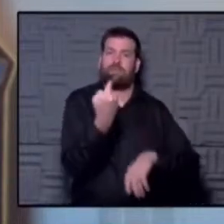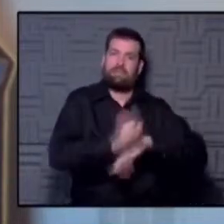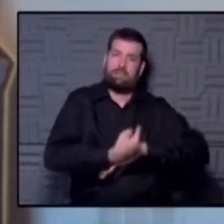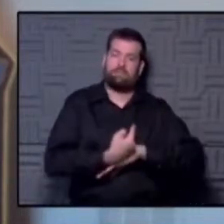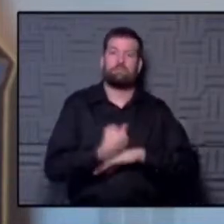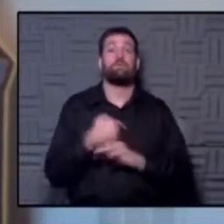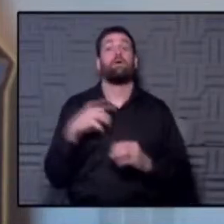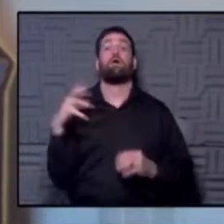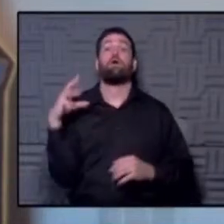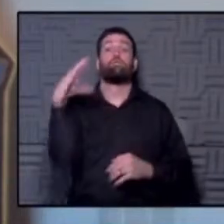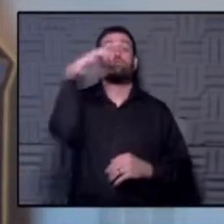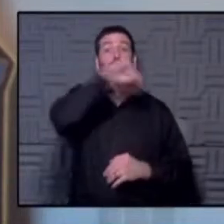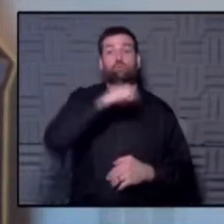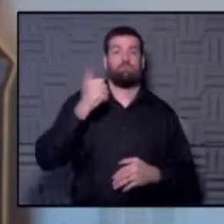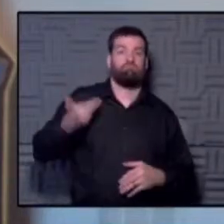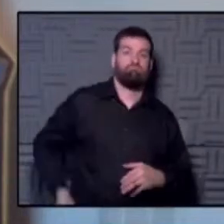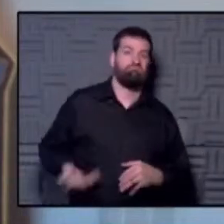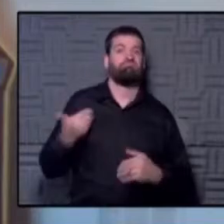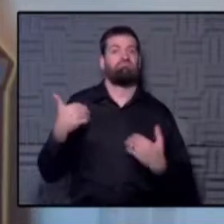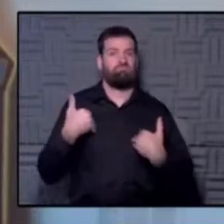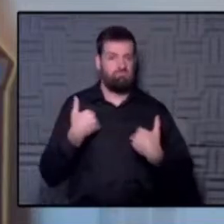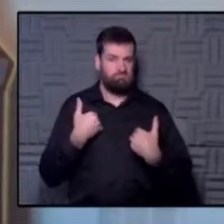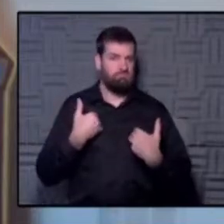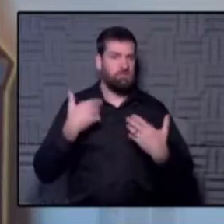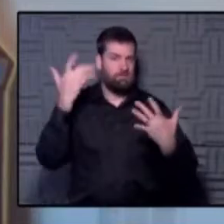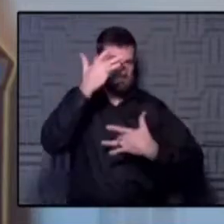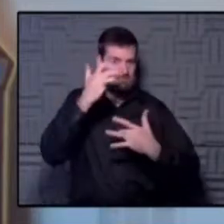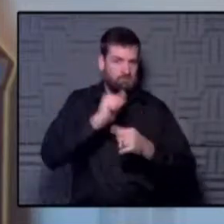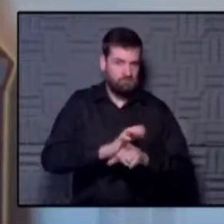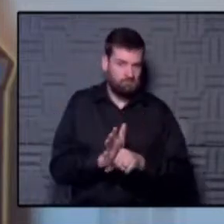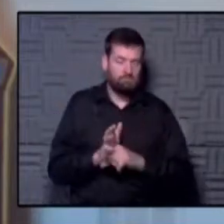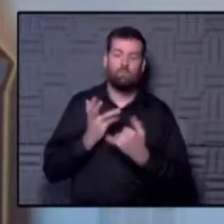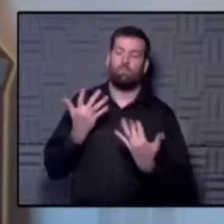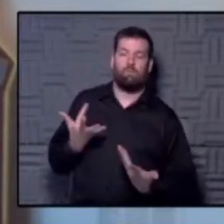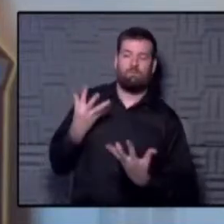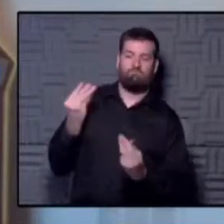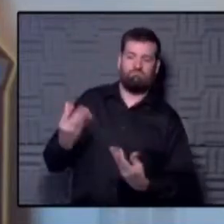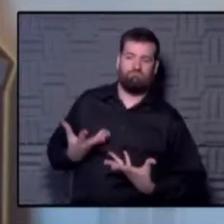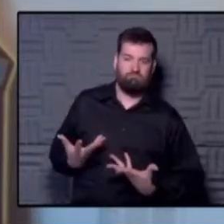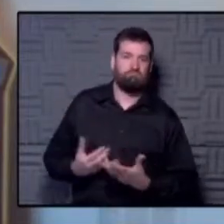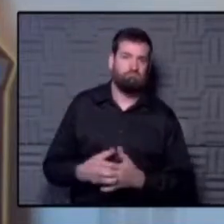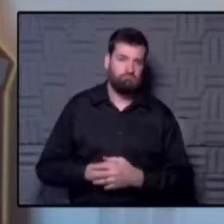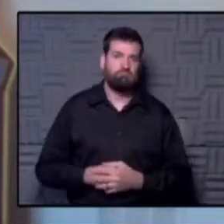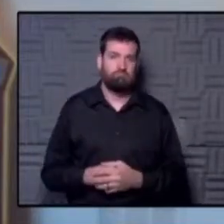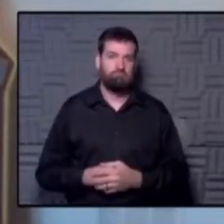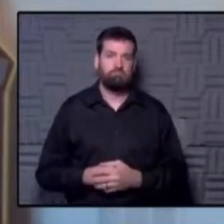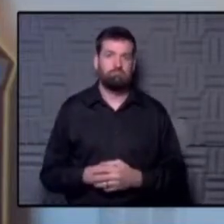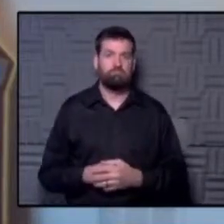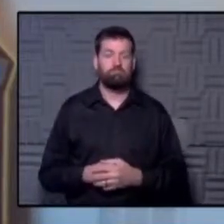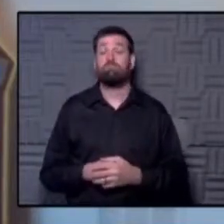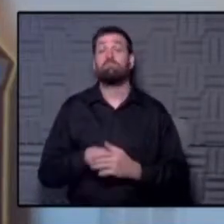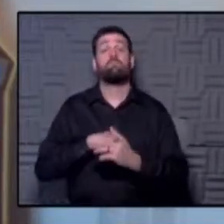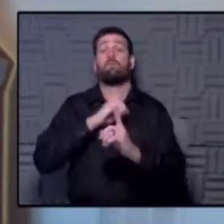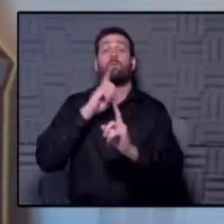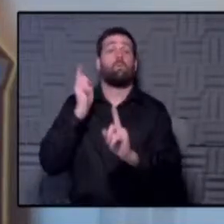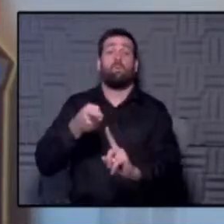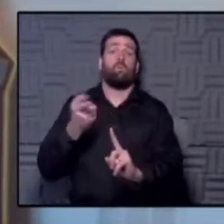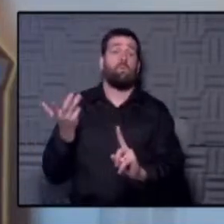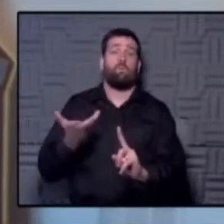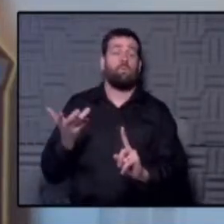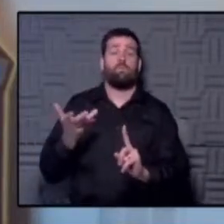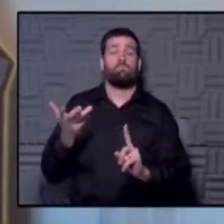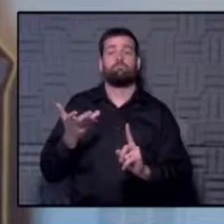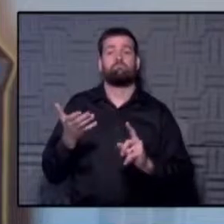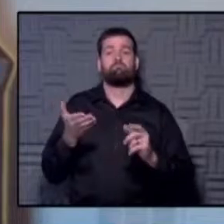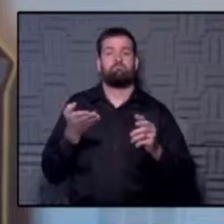presume that you're infected and wait for further instruction. And so the goal here is to